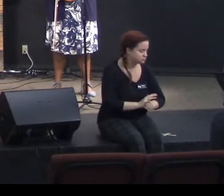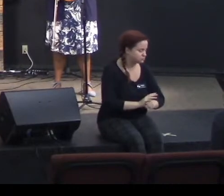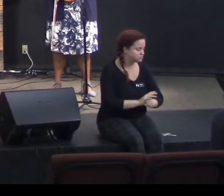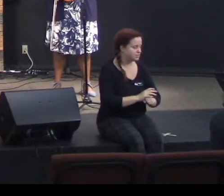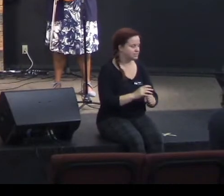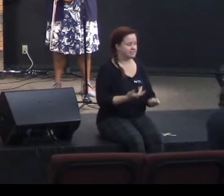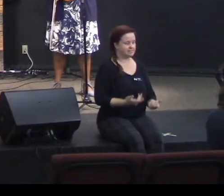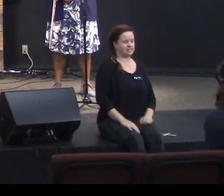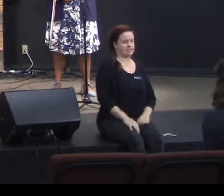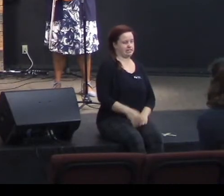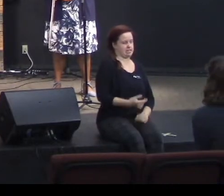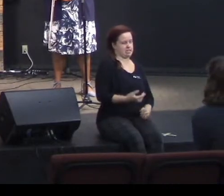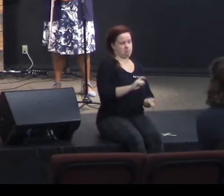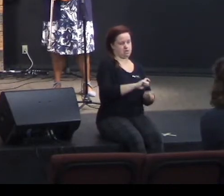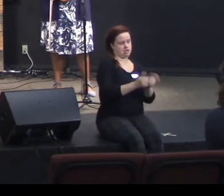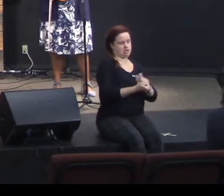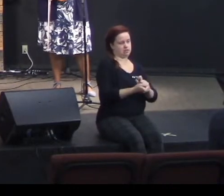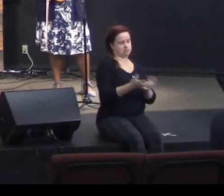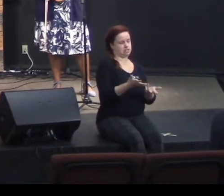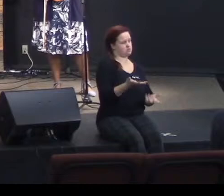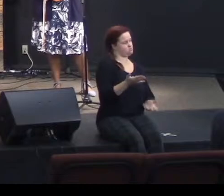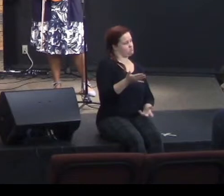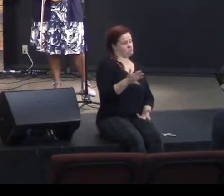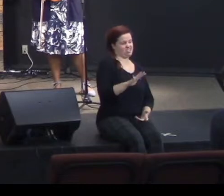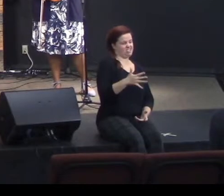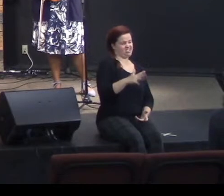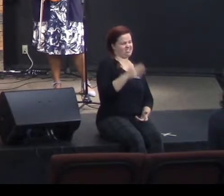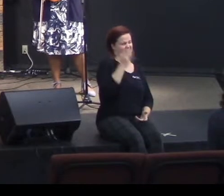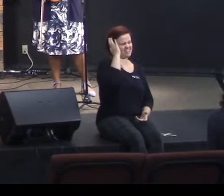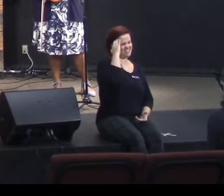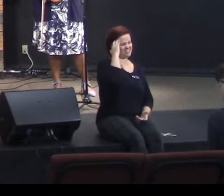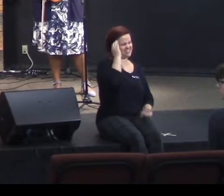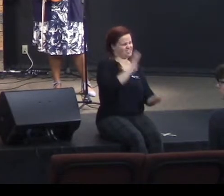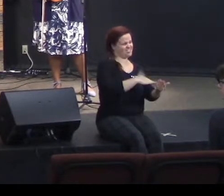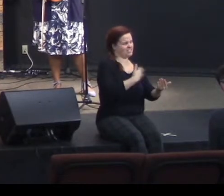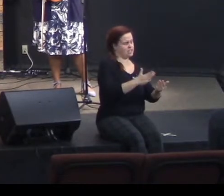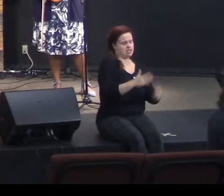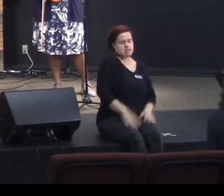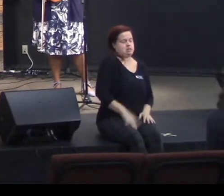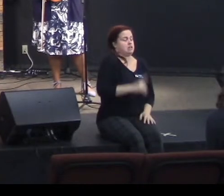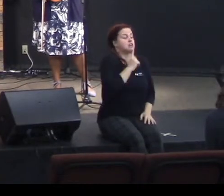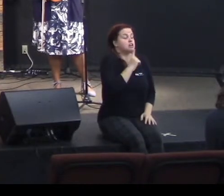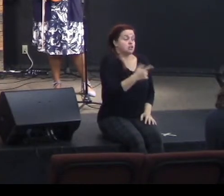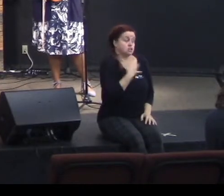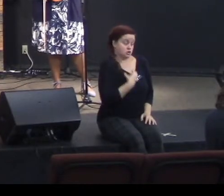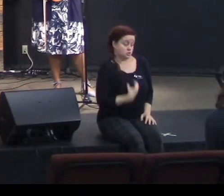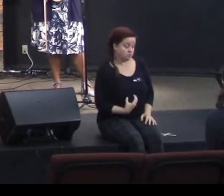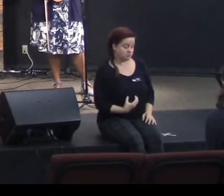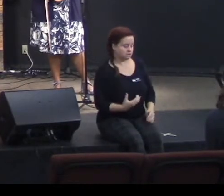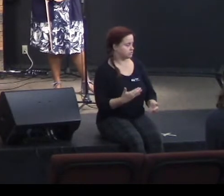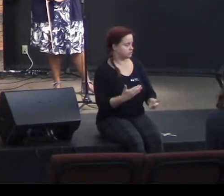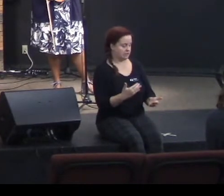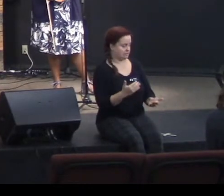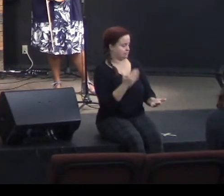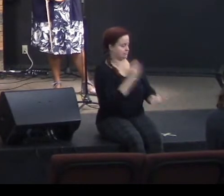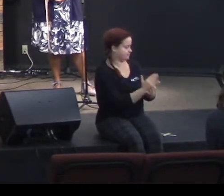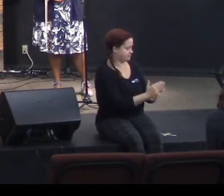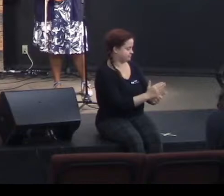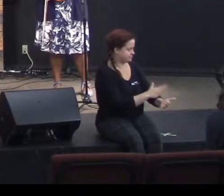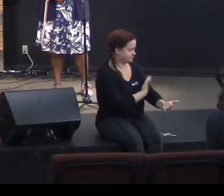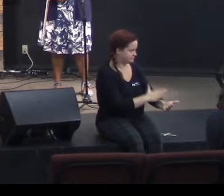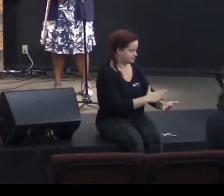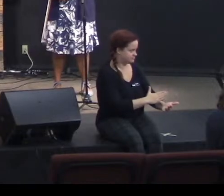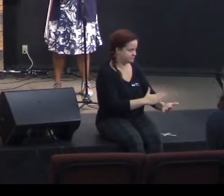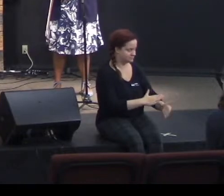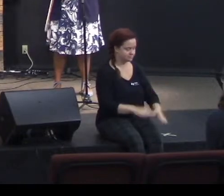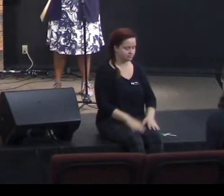the tune, but man, you really wish she would just stop, right? Okay, well, Elizabeth, what